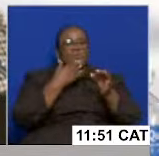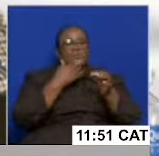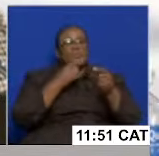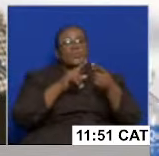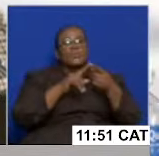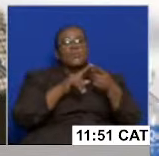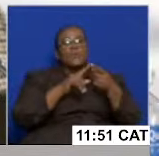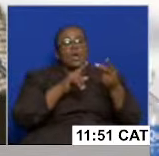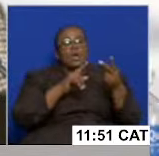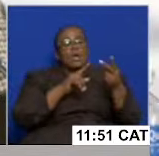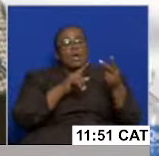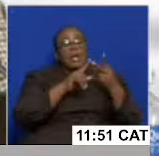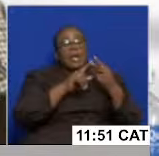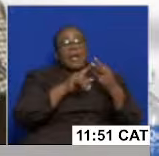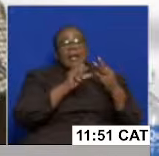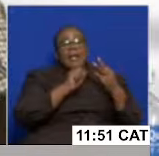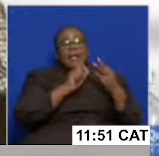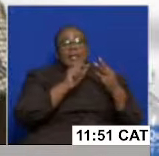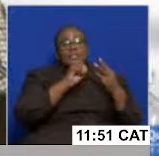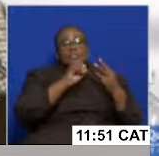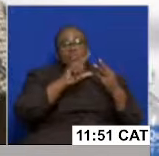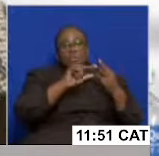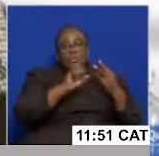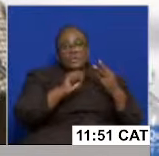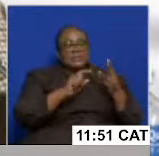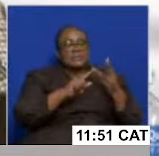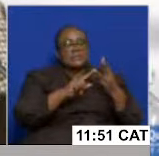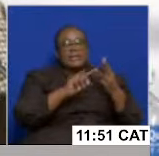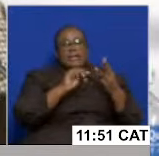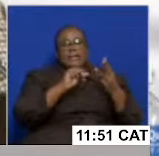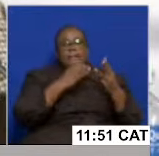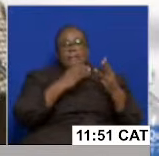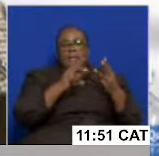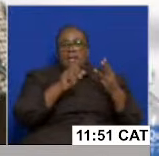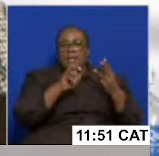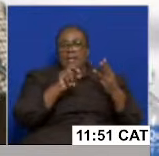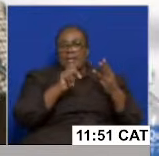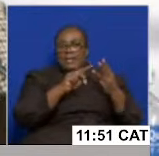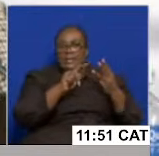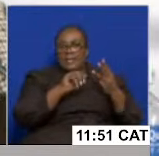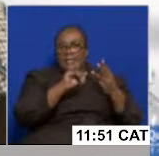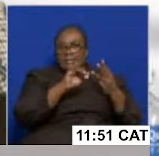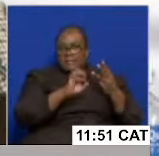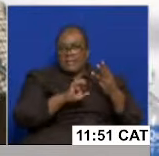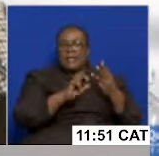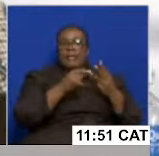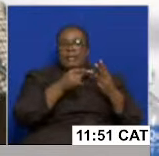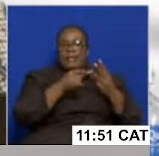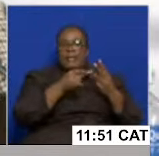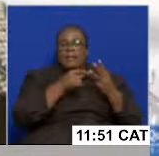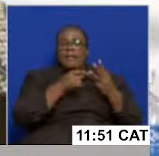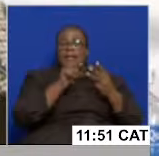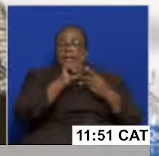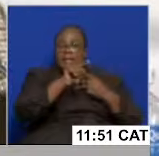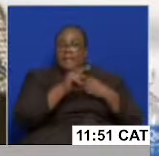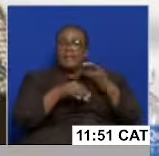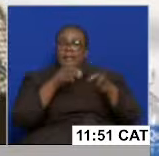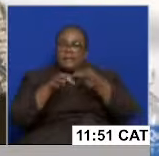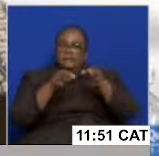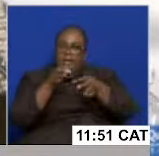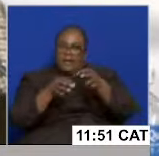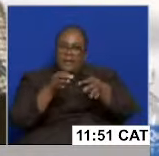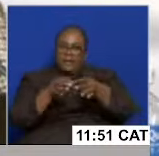EMPD Constable Mackenzie. Do you see that? And he sets out in some detail the context of his